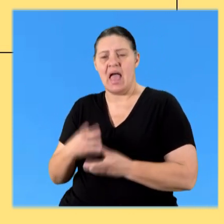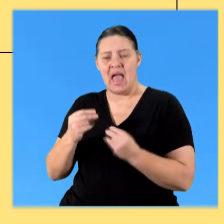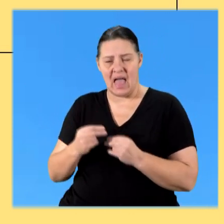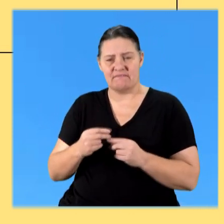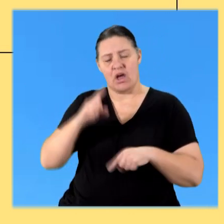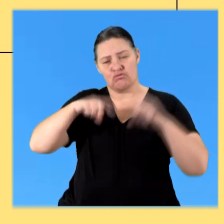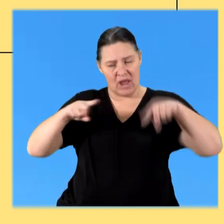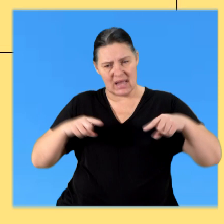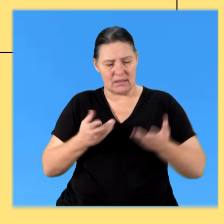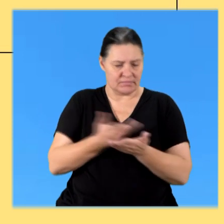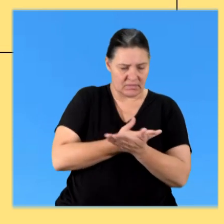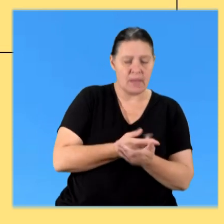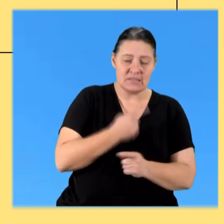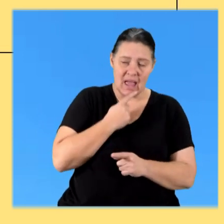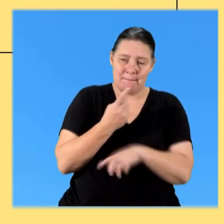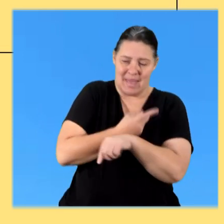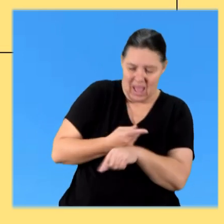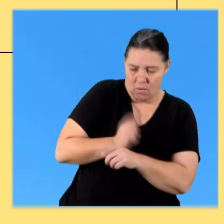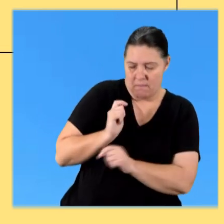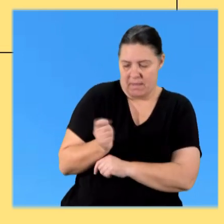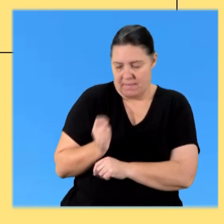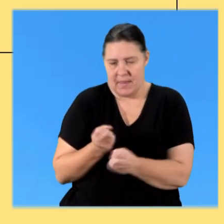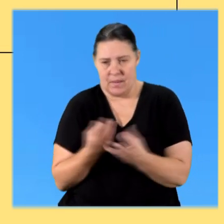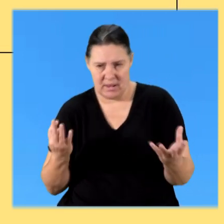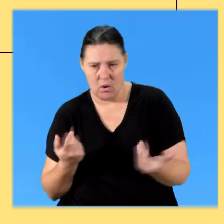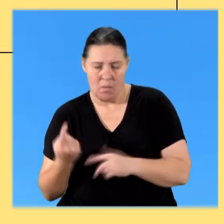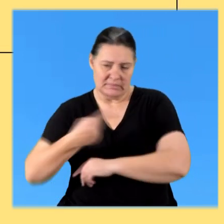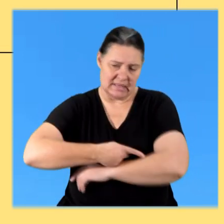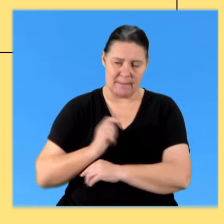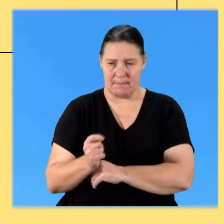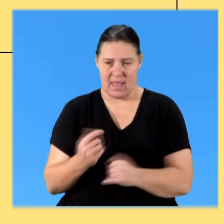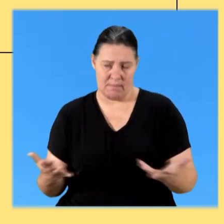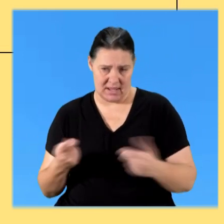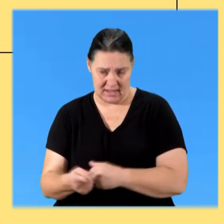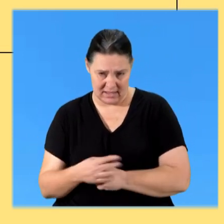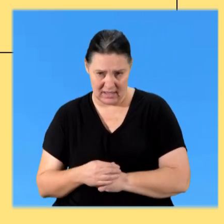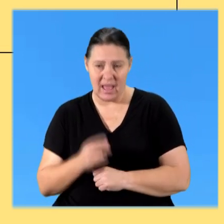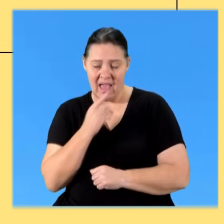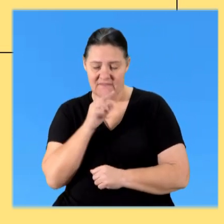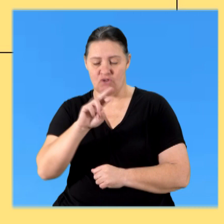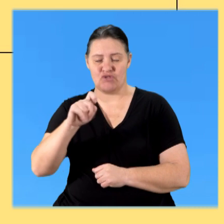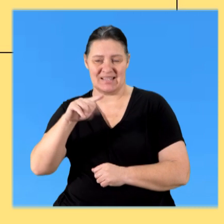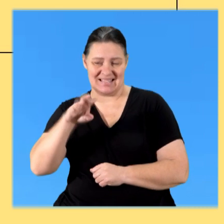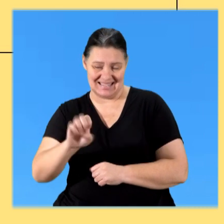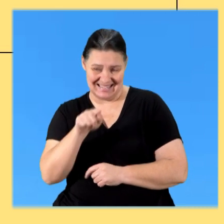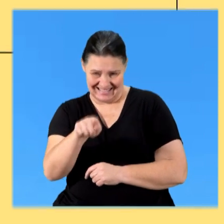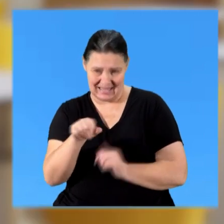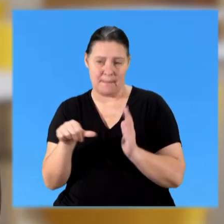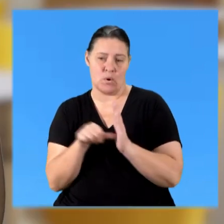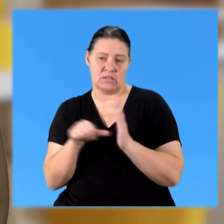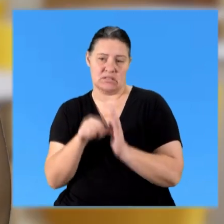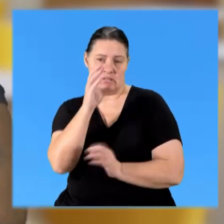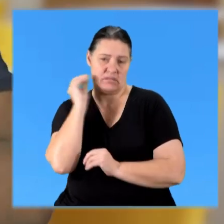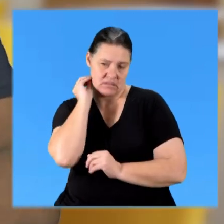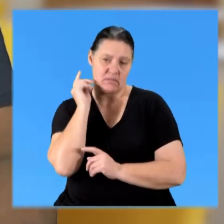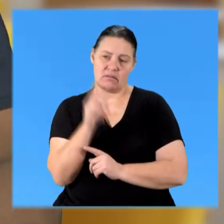is a rate that is negotiated before the employee starts his job. So the key aspect is that there is a rate.